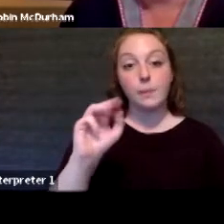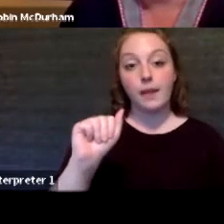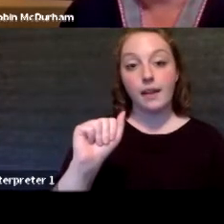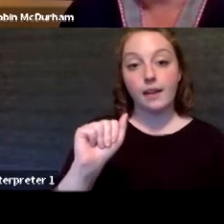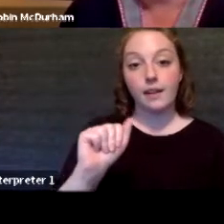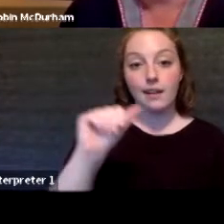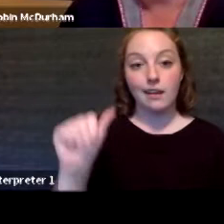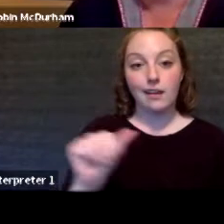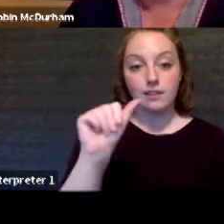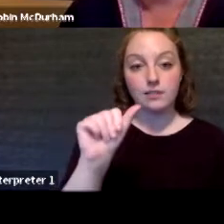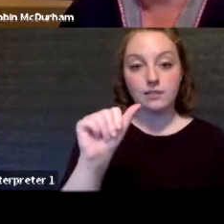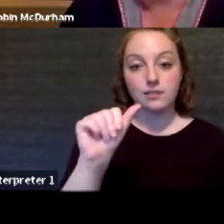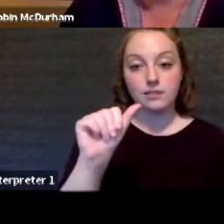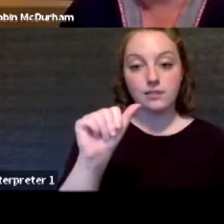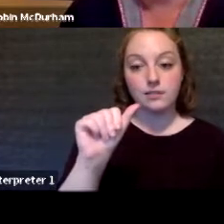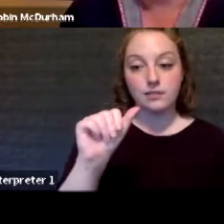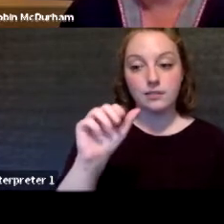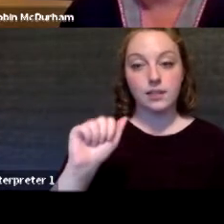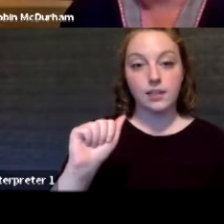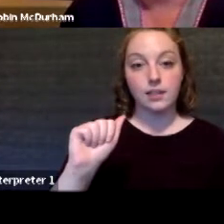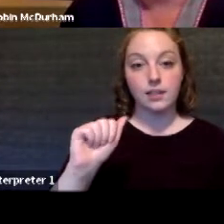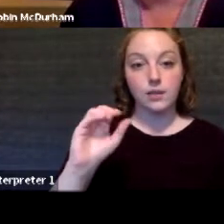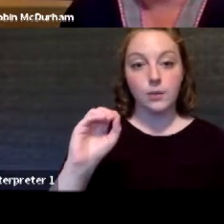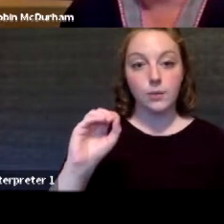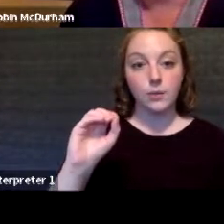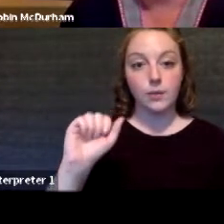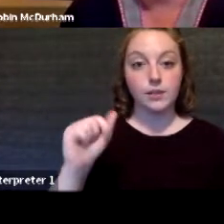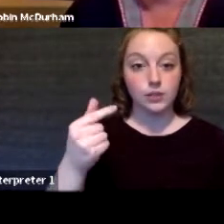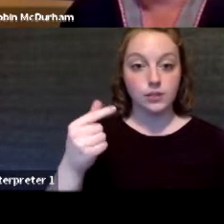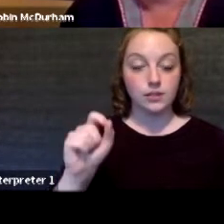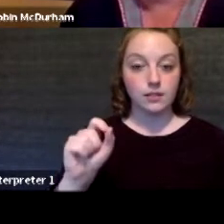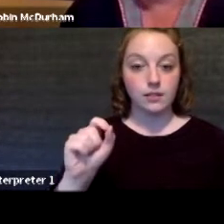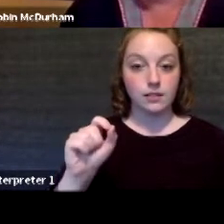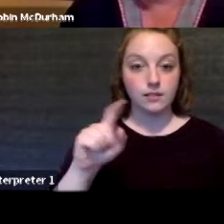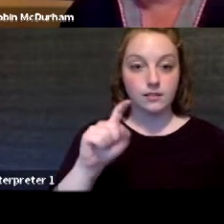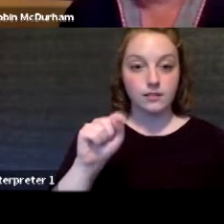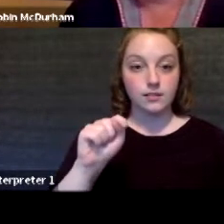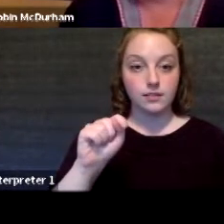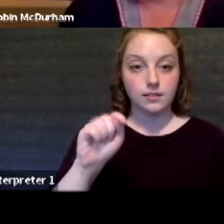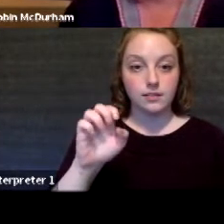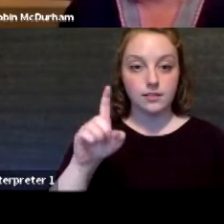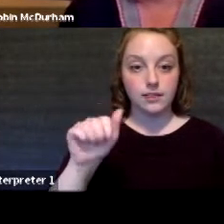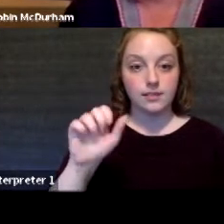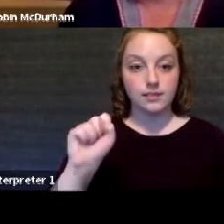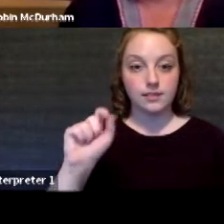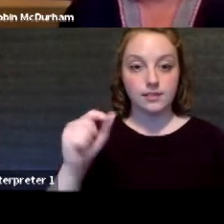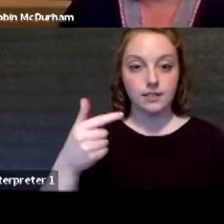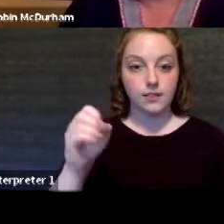.Texas.gov.